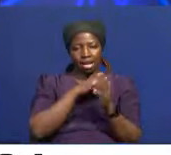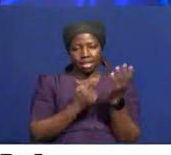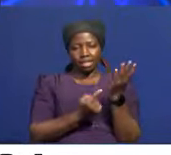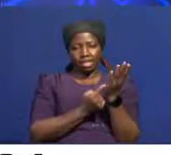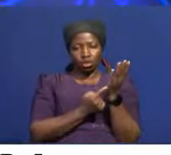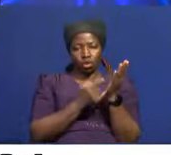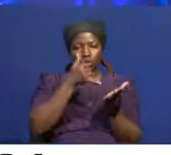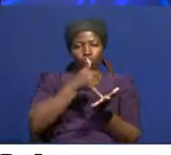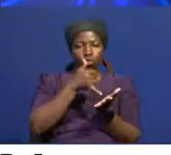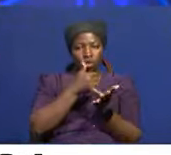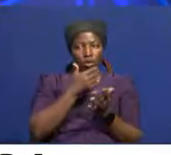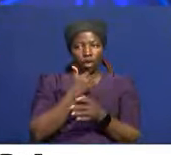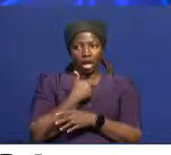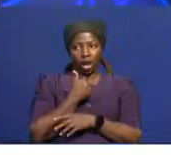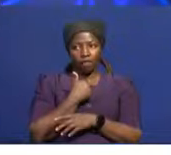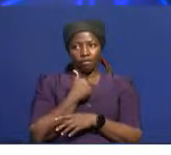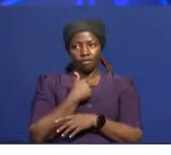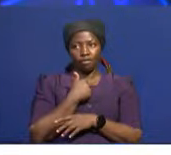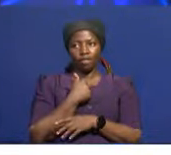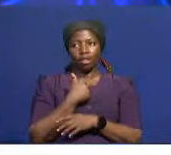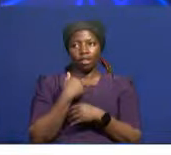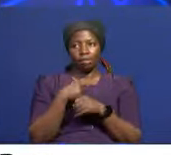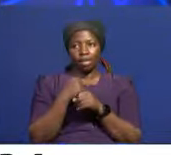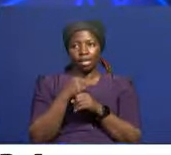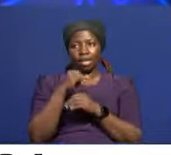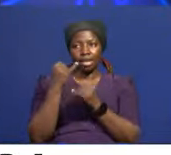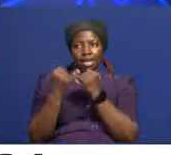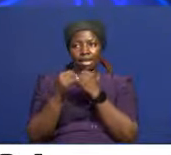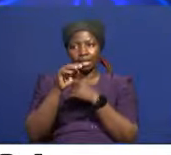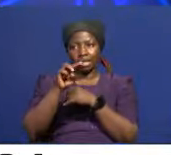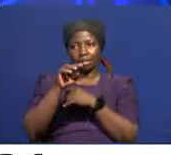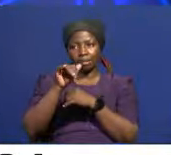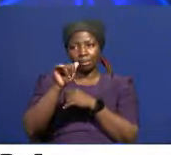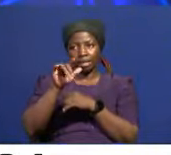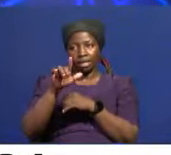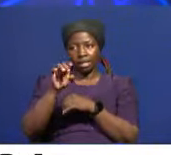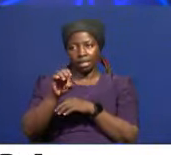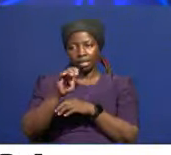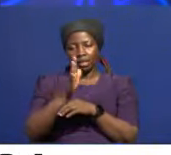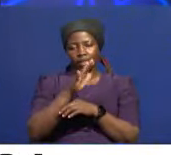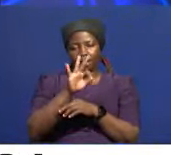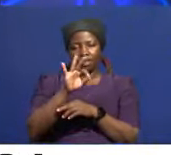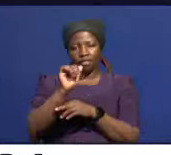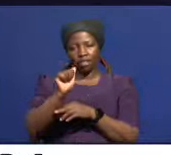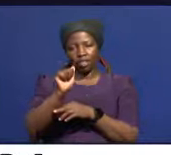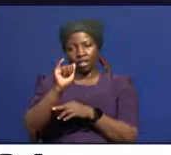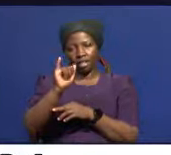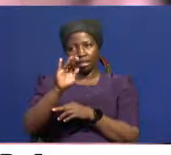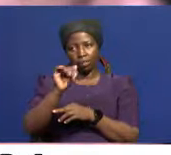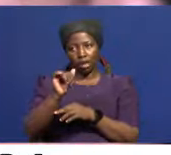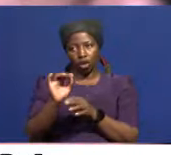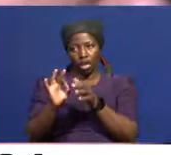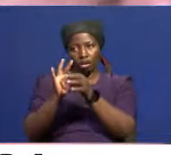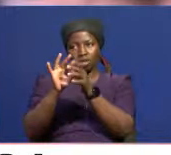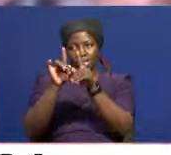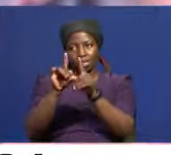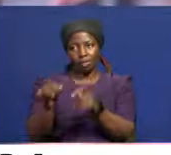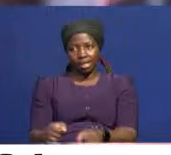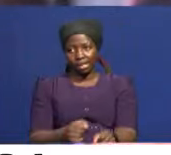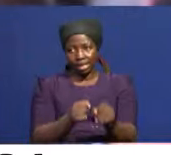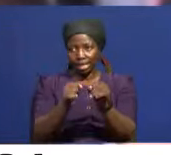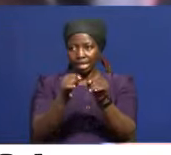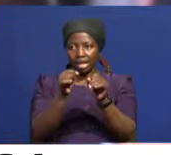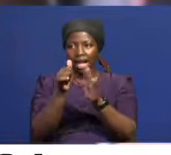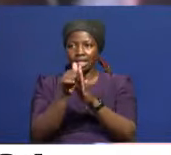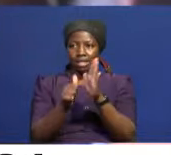we have embedded last mile fiber connectivity as a strategy and a strategic pillar of